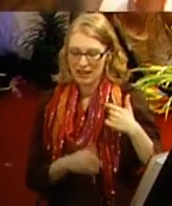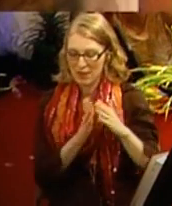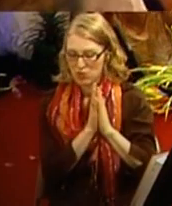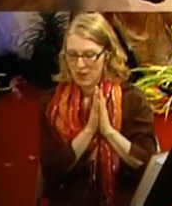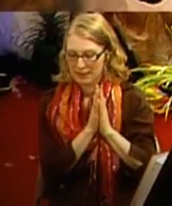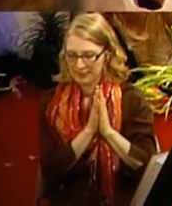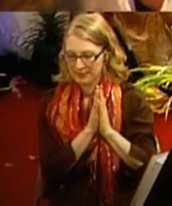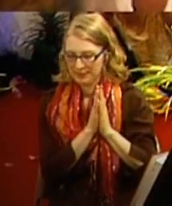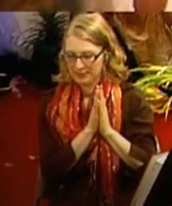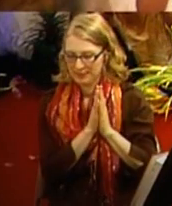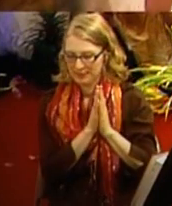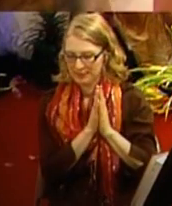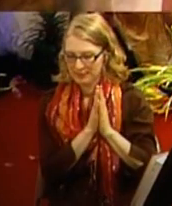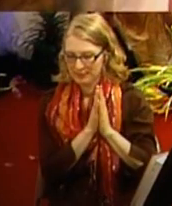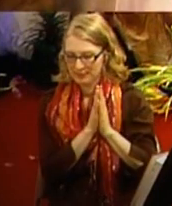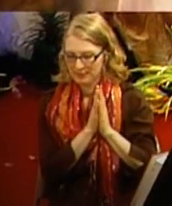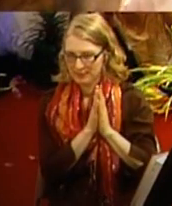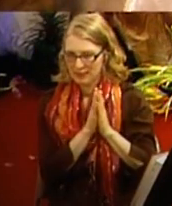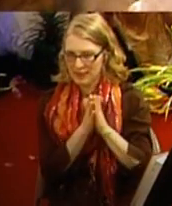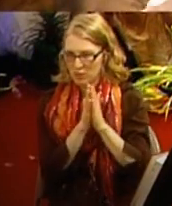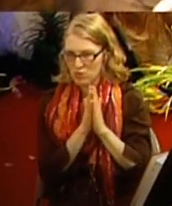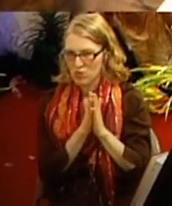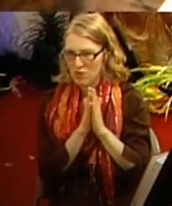and a light came.